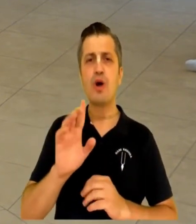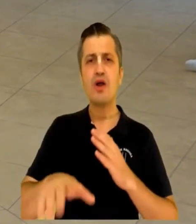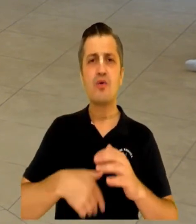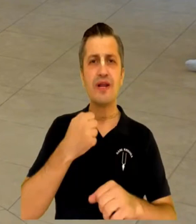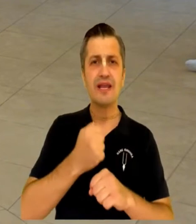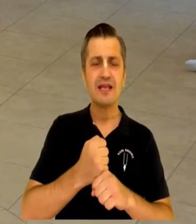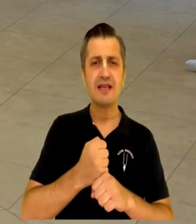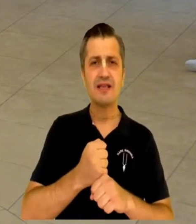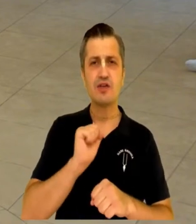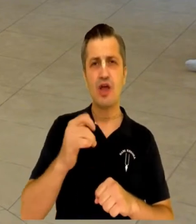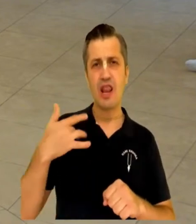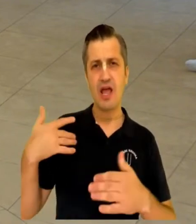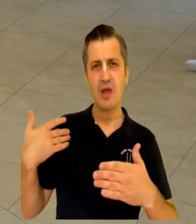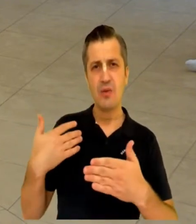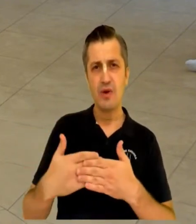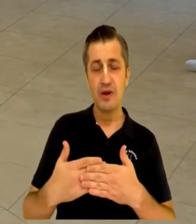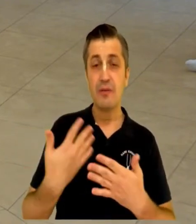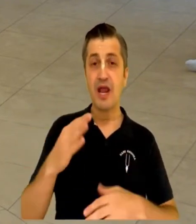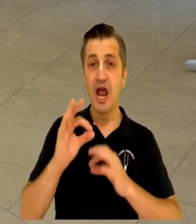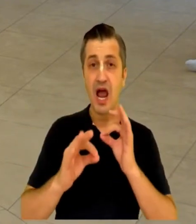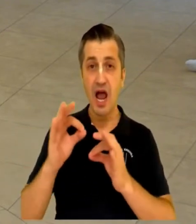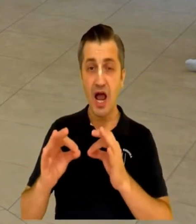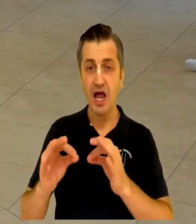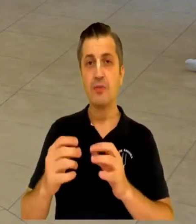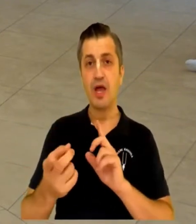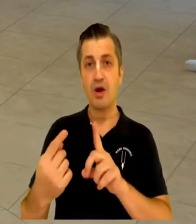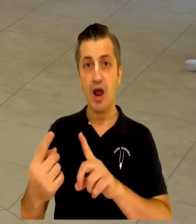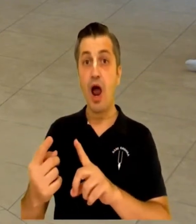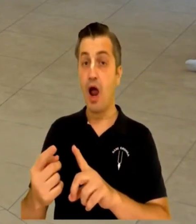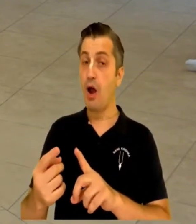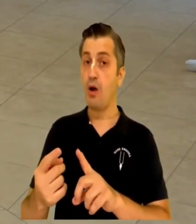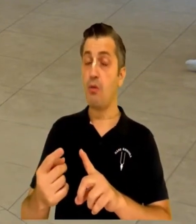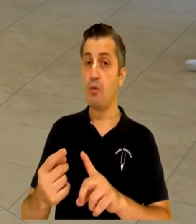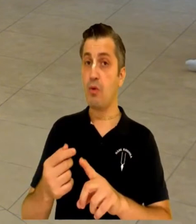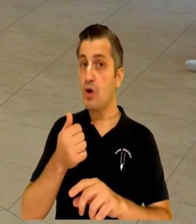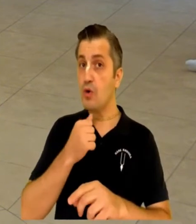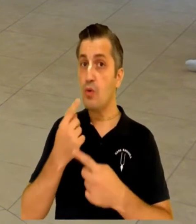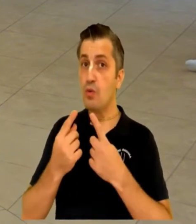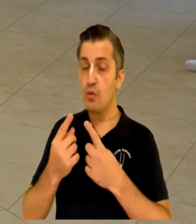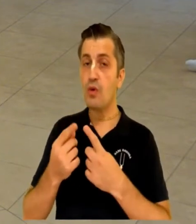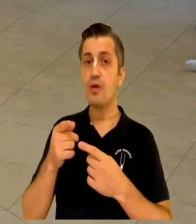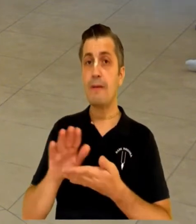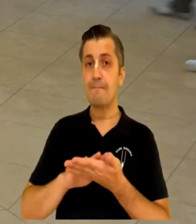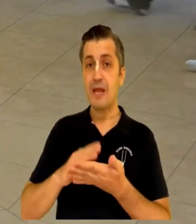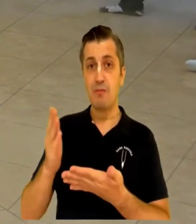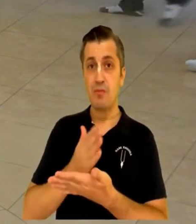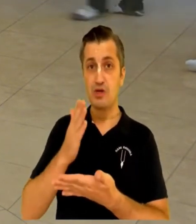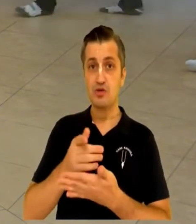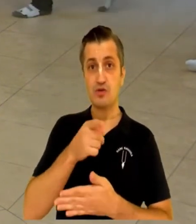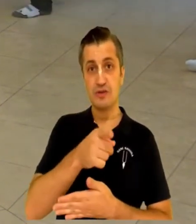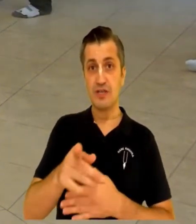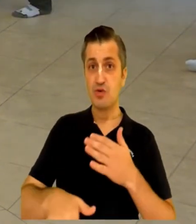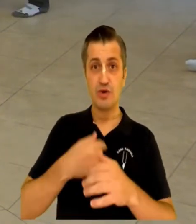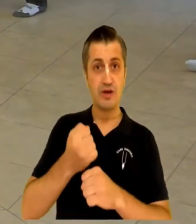you know. Yeah, I hope that was good. Thank you. Yes,